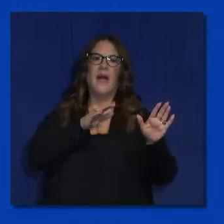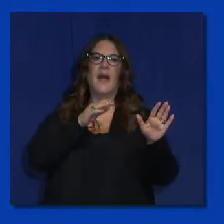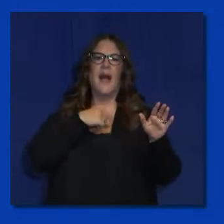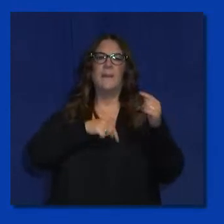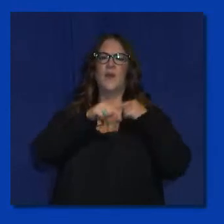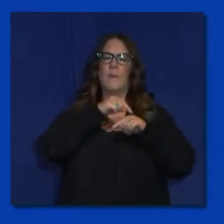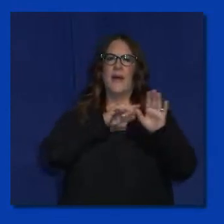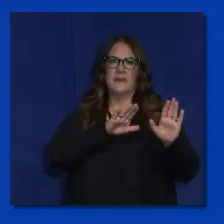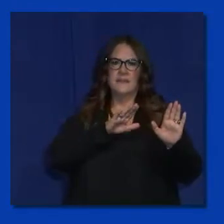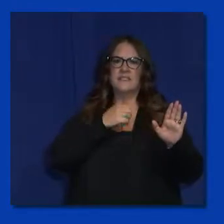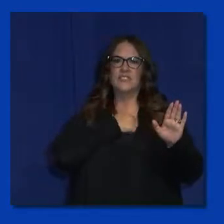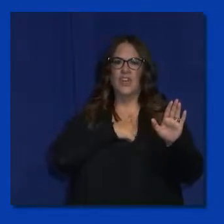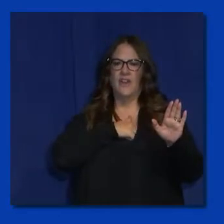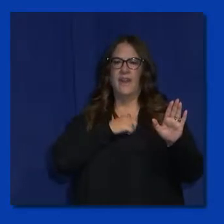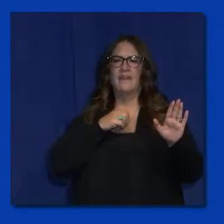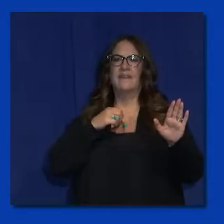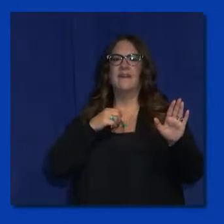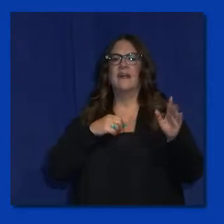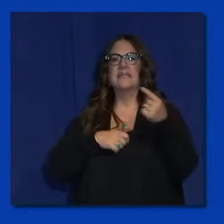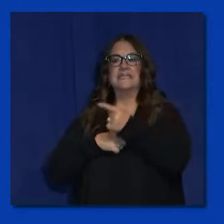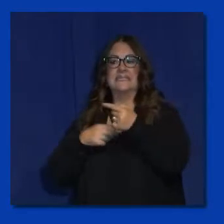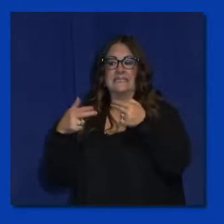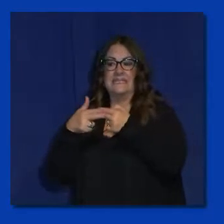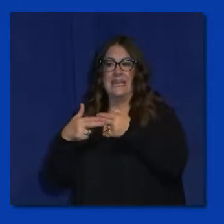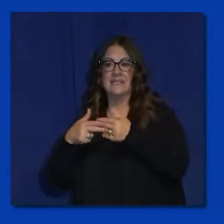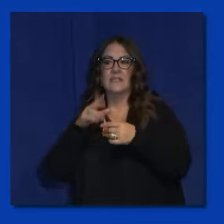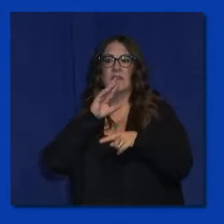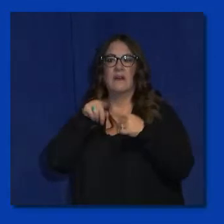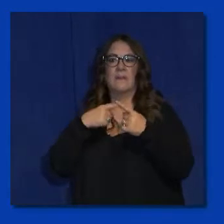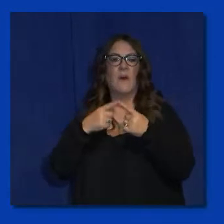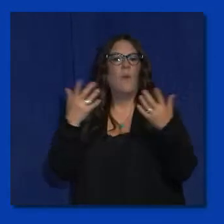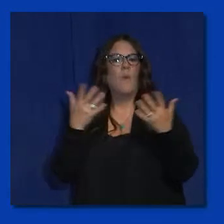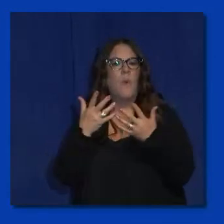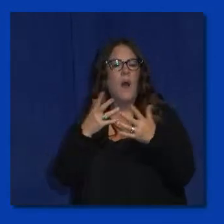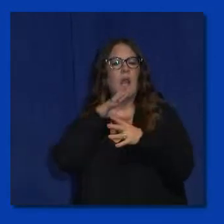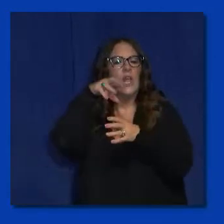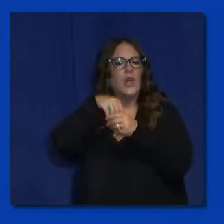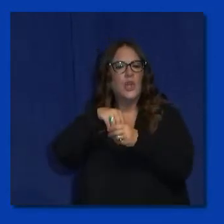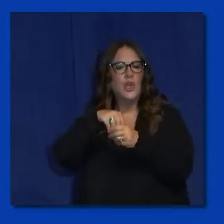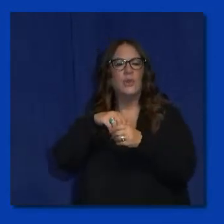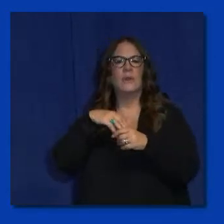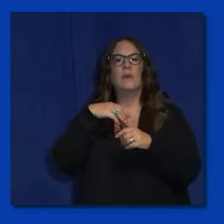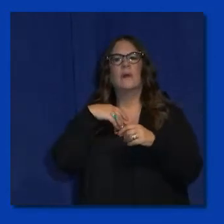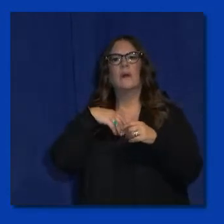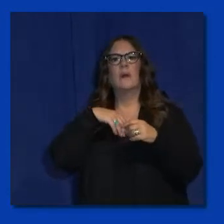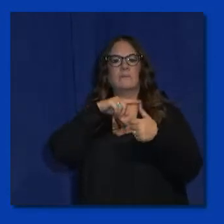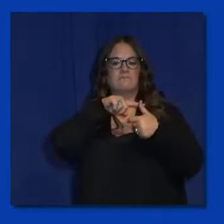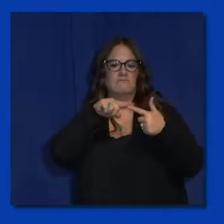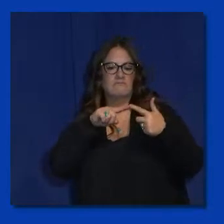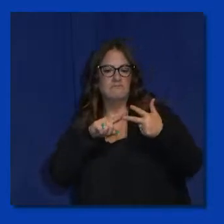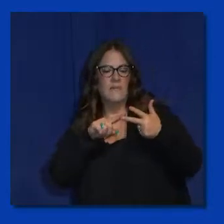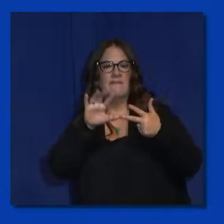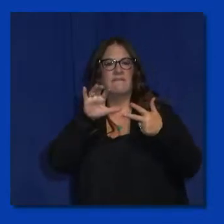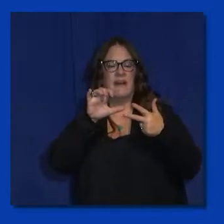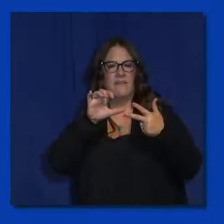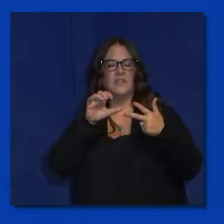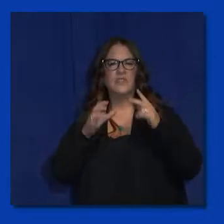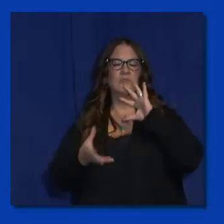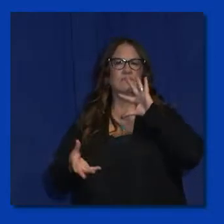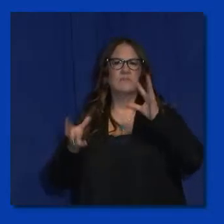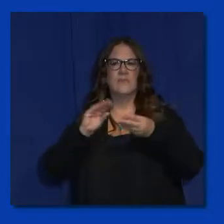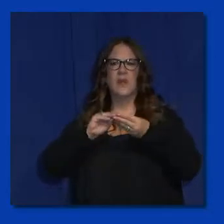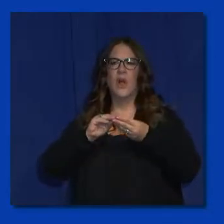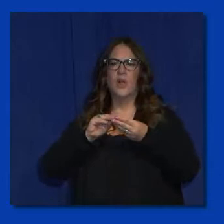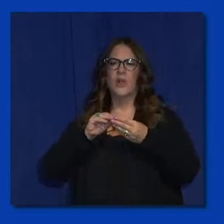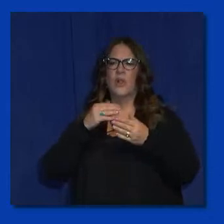gone backwards in the slides, resources that include the additional $500 million. You're getting close to $5 billion is